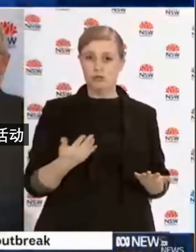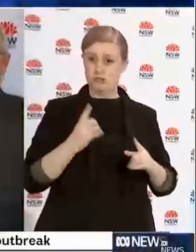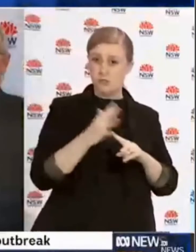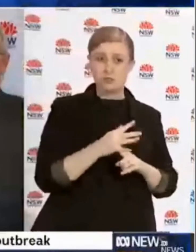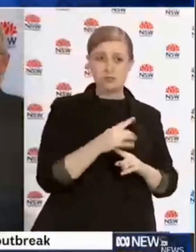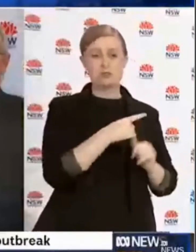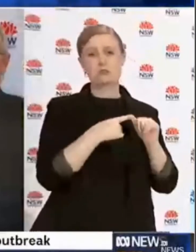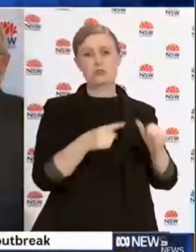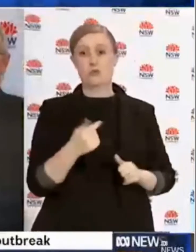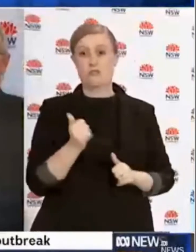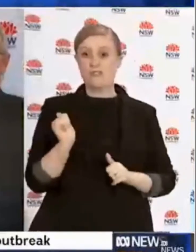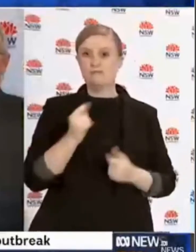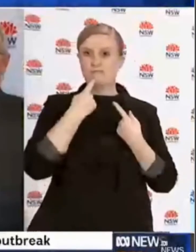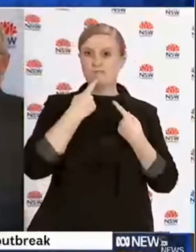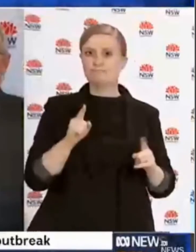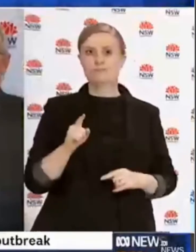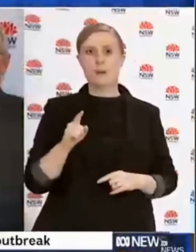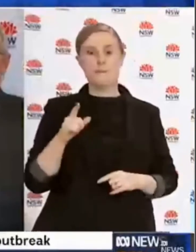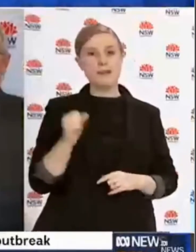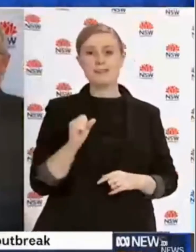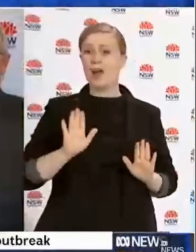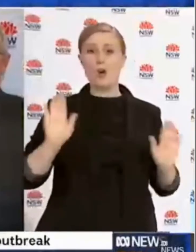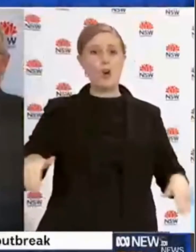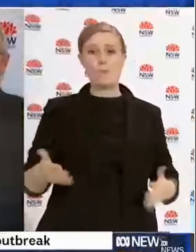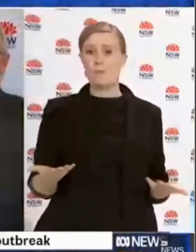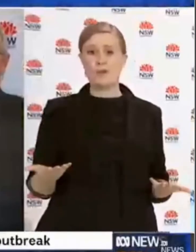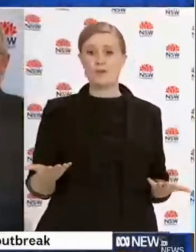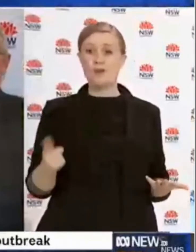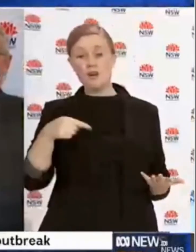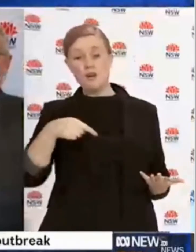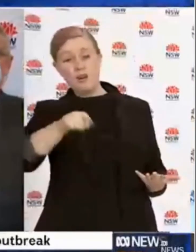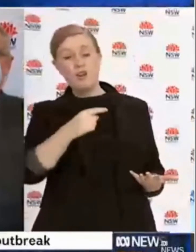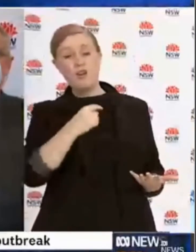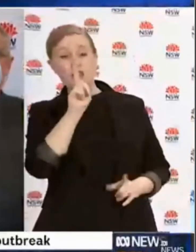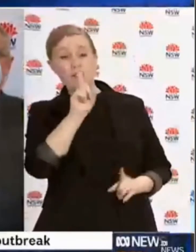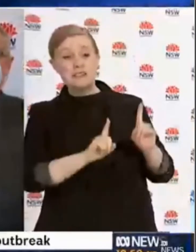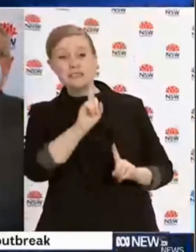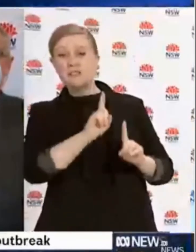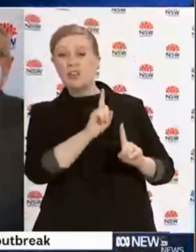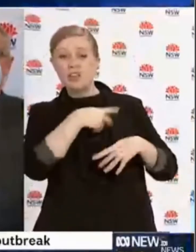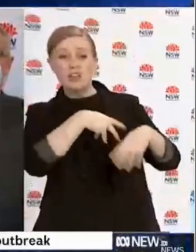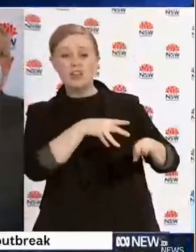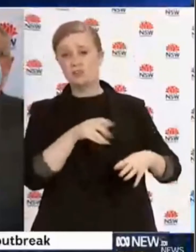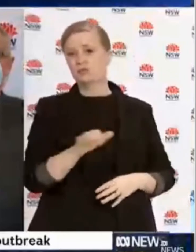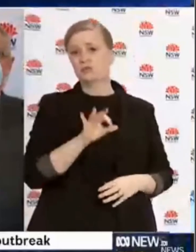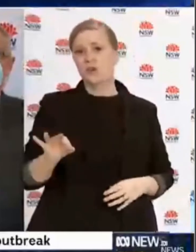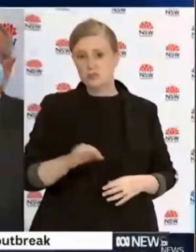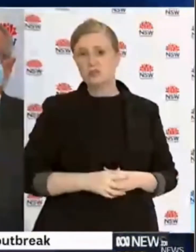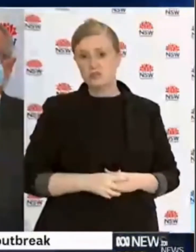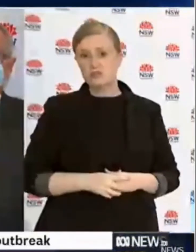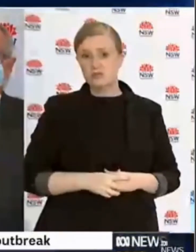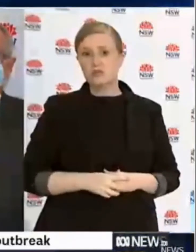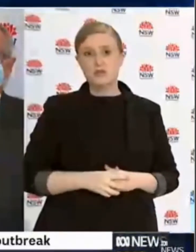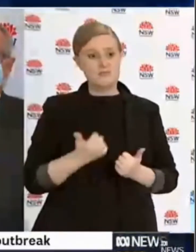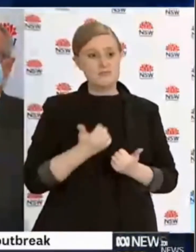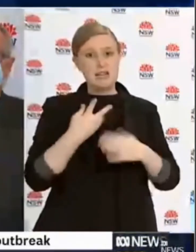week. So in terms of the scale of it, it's a large operation, but we're well versed at doing that. We've been doing that for some time. Also, it's important to remember that police